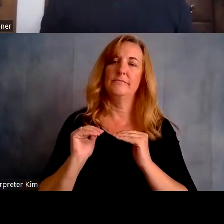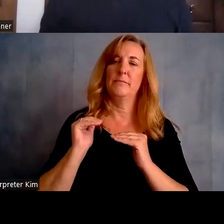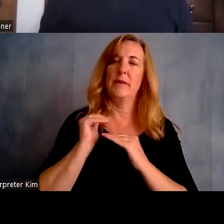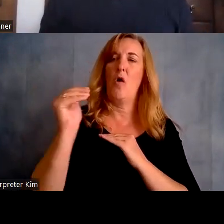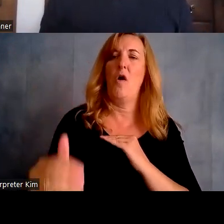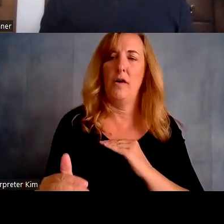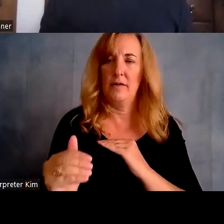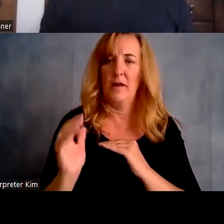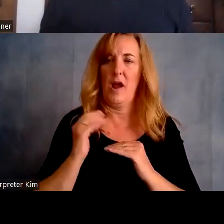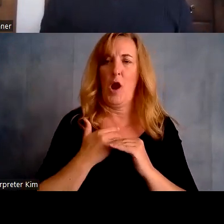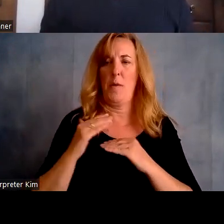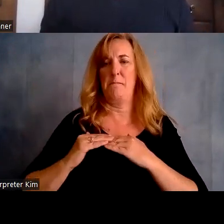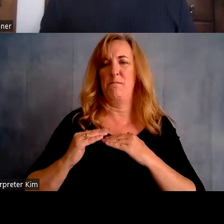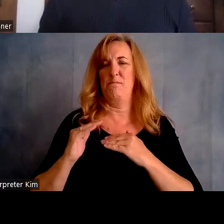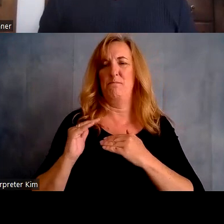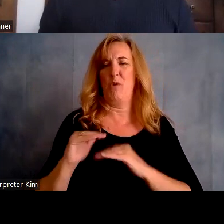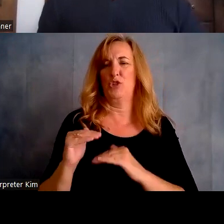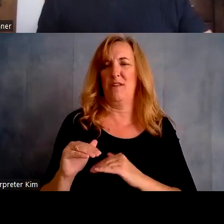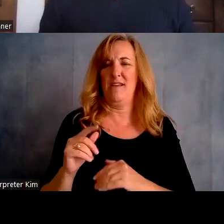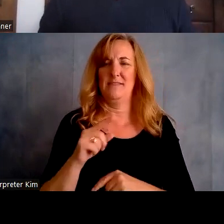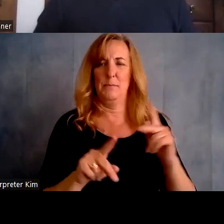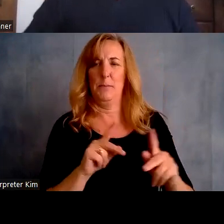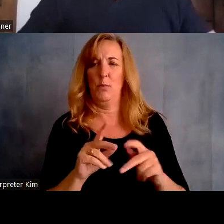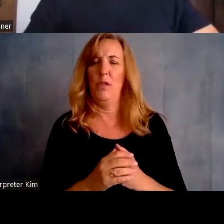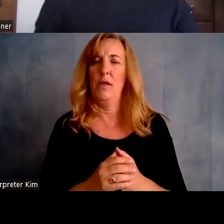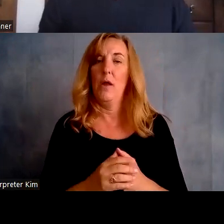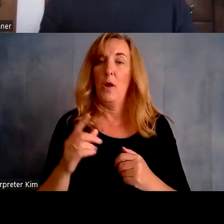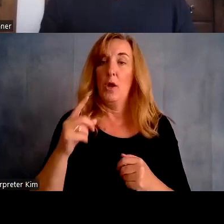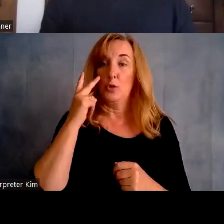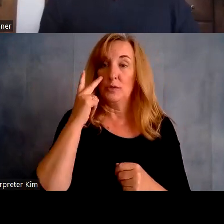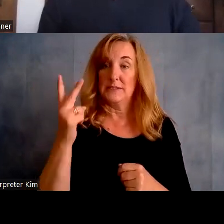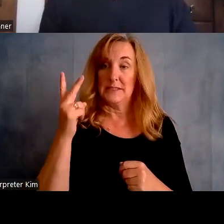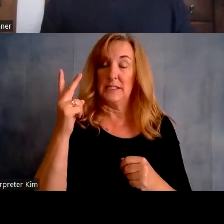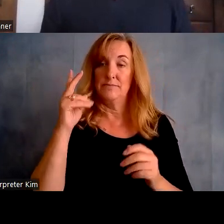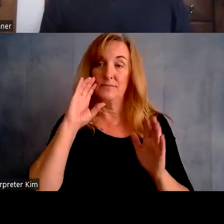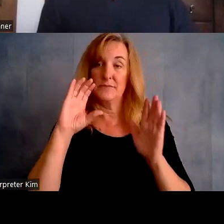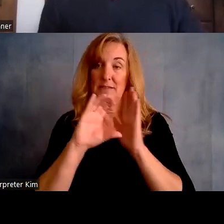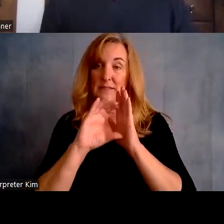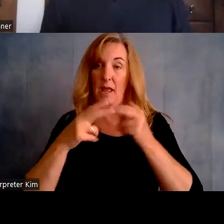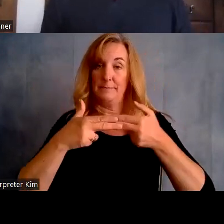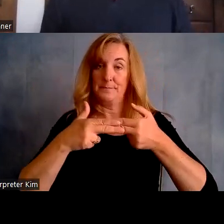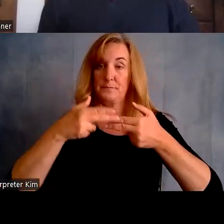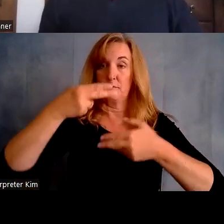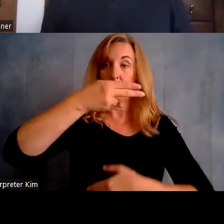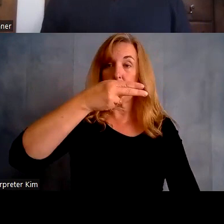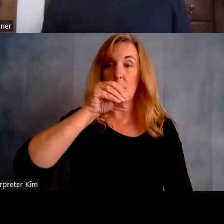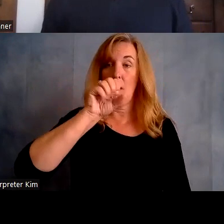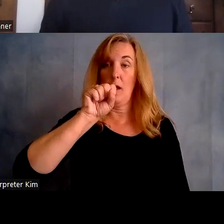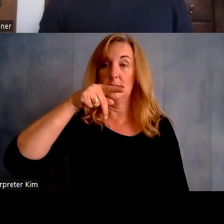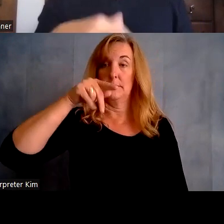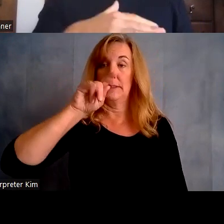others. What you're seeing right now is a slide, and on the top is hospitality, and on the bottom is